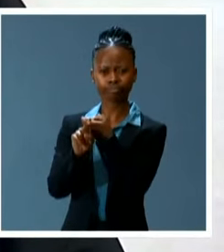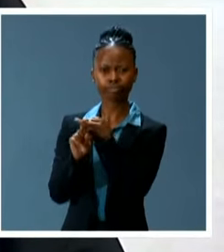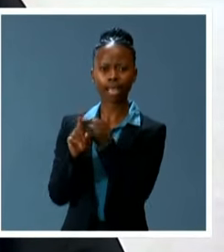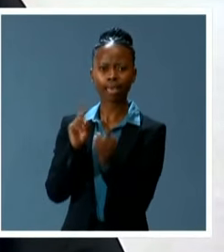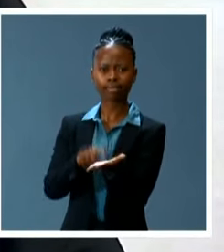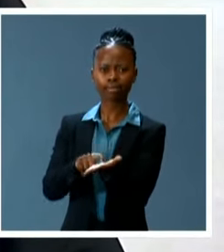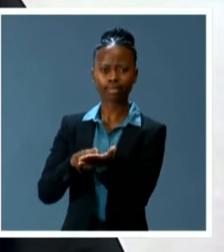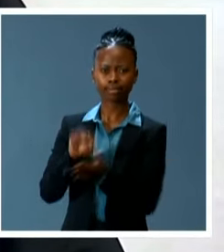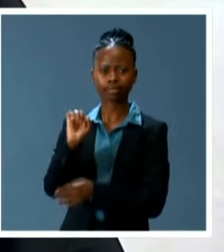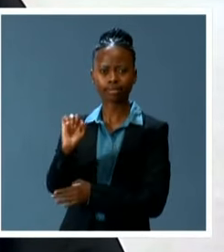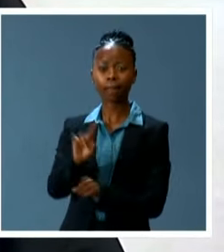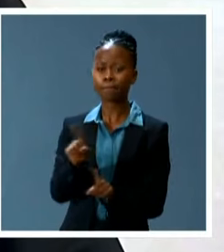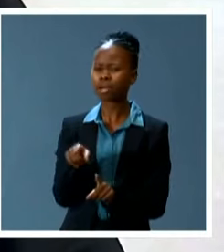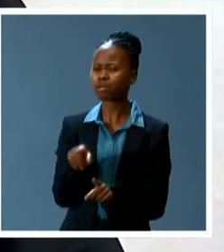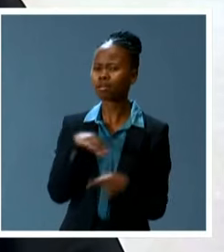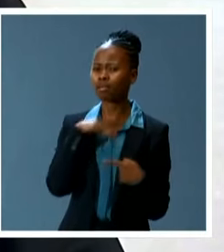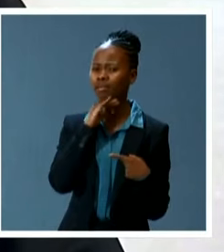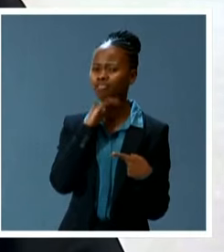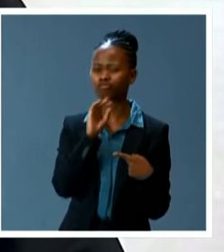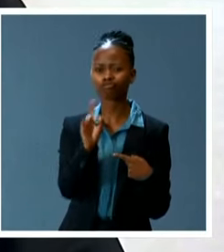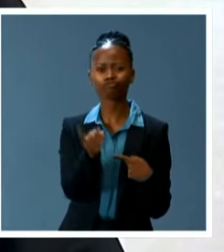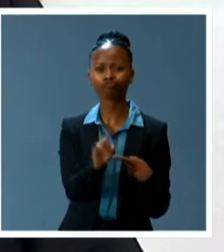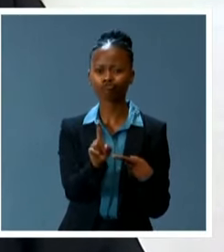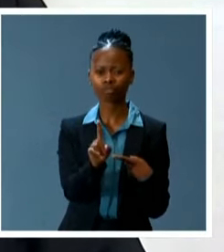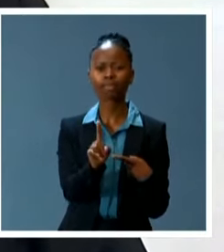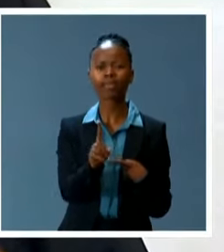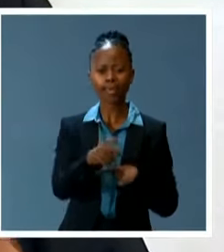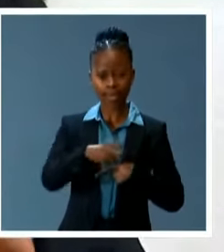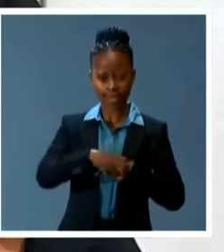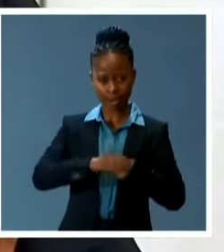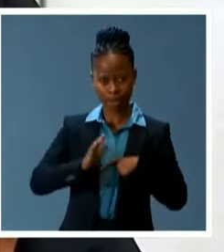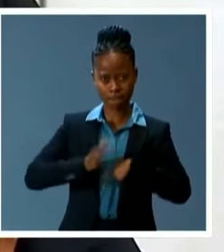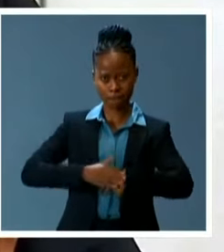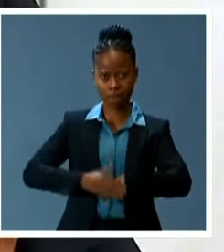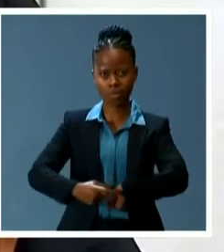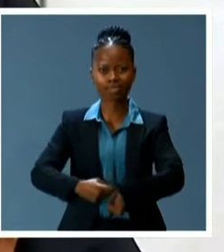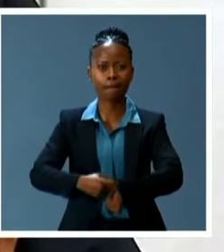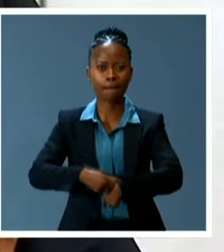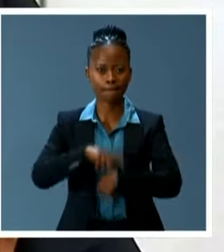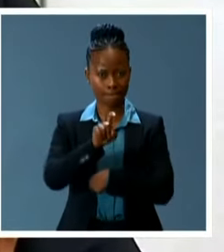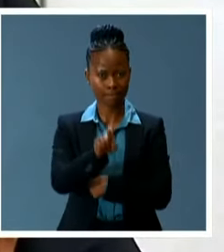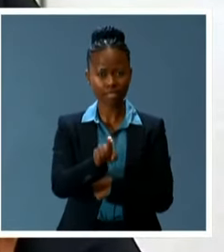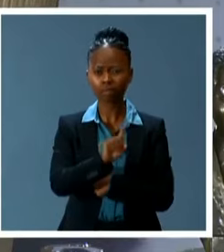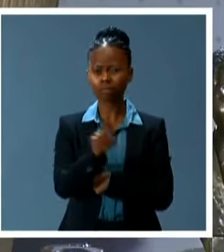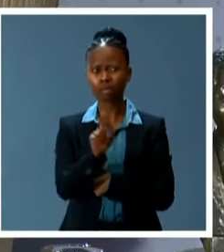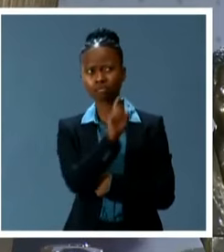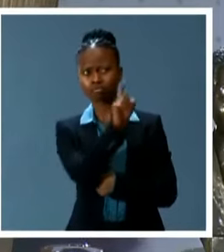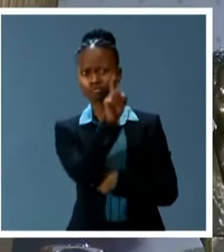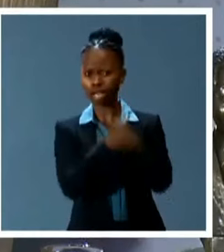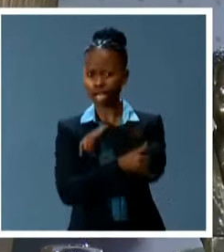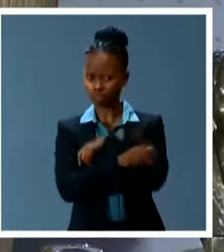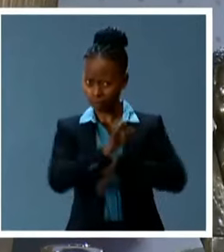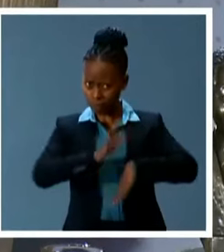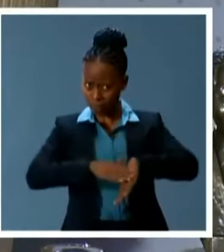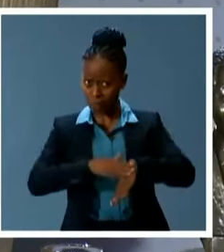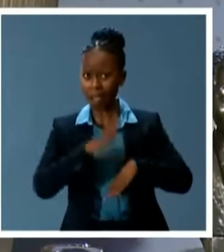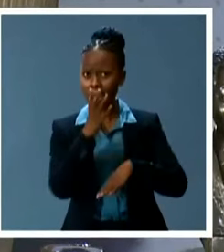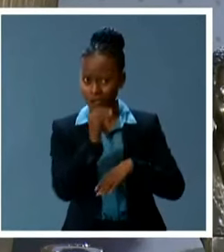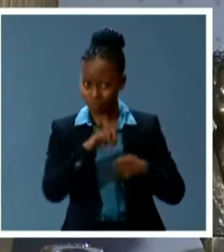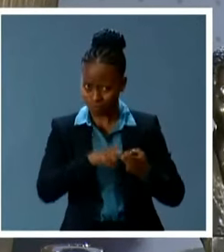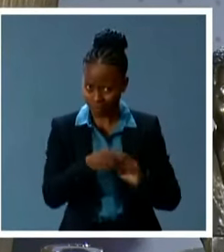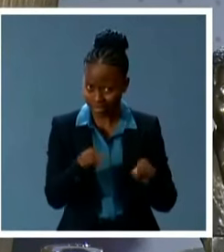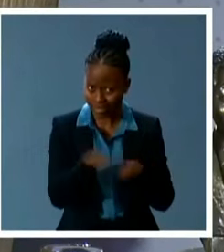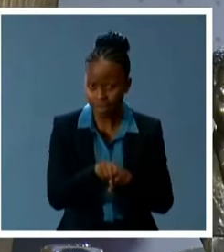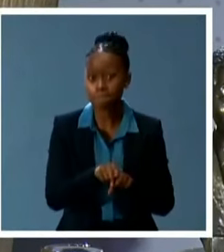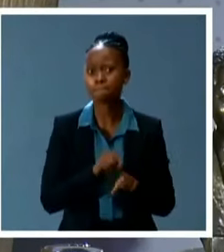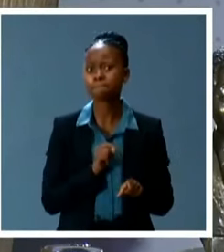clearly not enough. We need more time, but many other countries have the same problem and need to be addressed. There will be